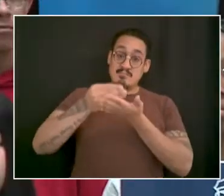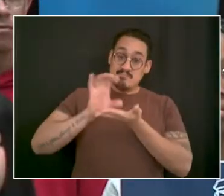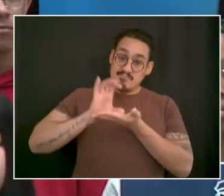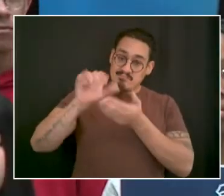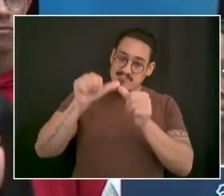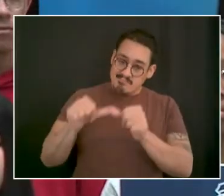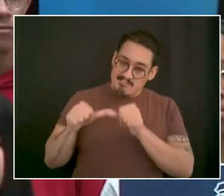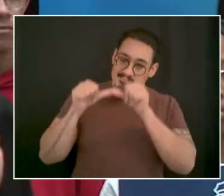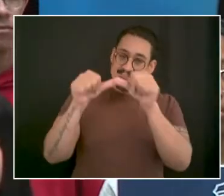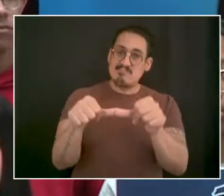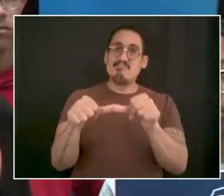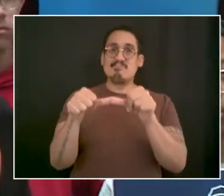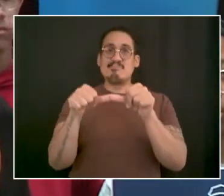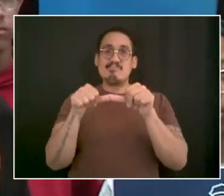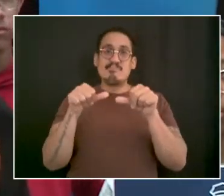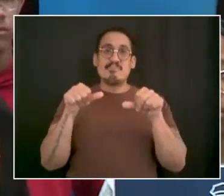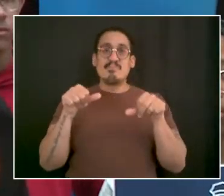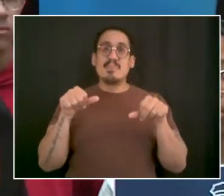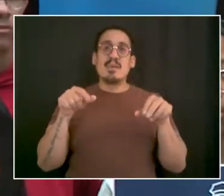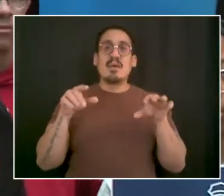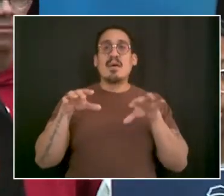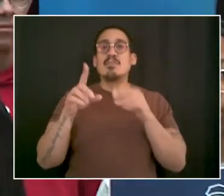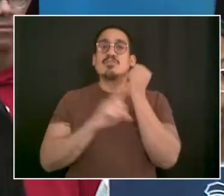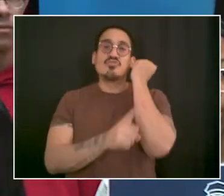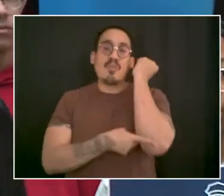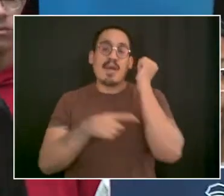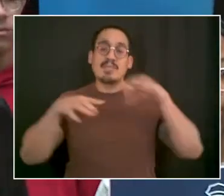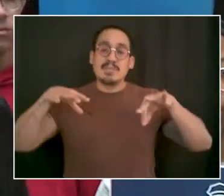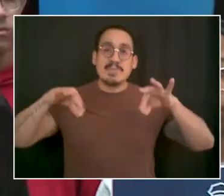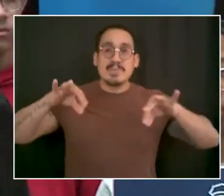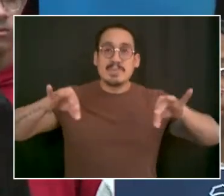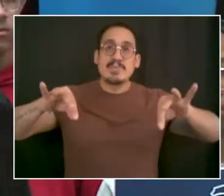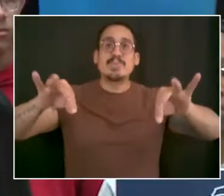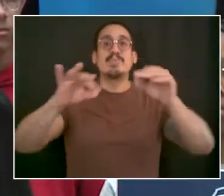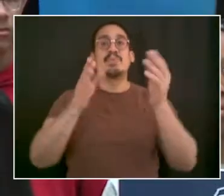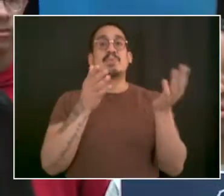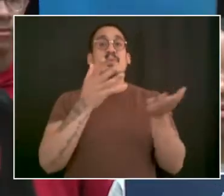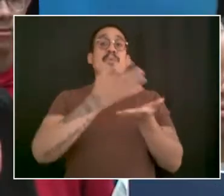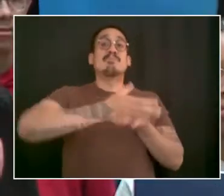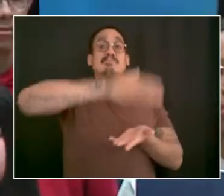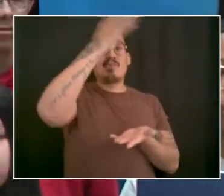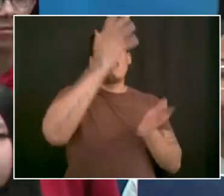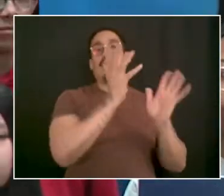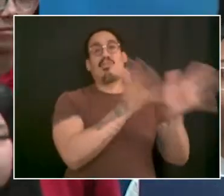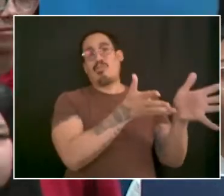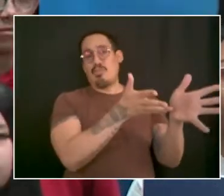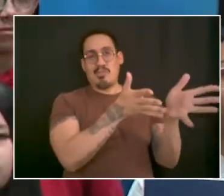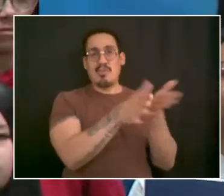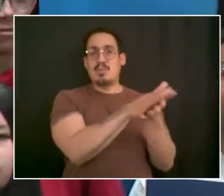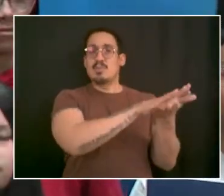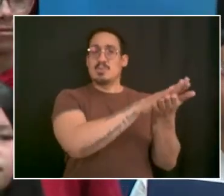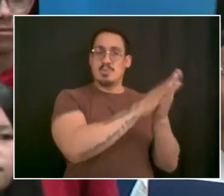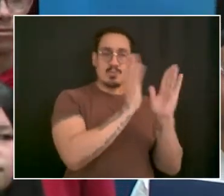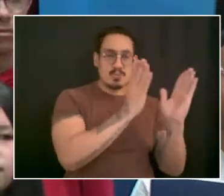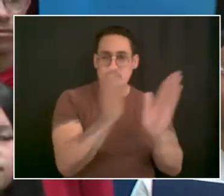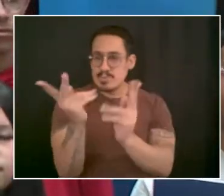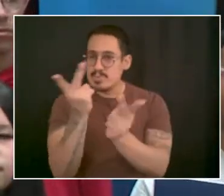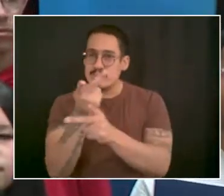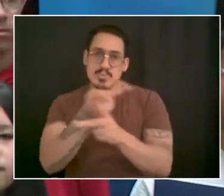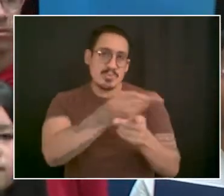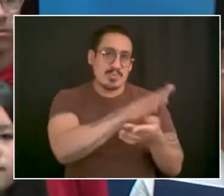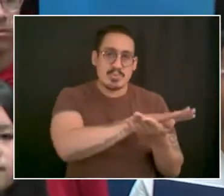litter pickup and to service litter bins and parks and greenways. This funding is also